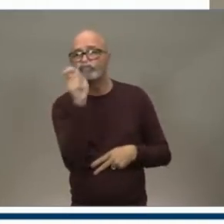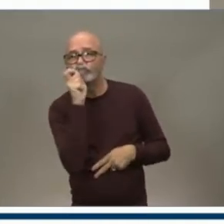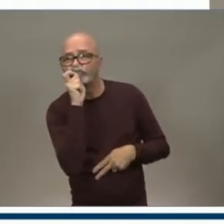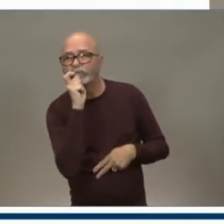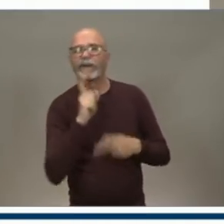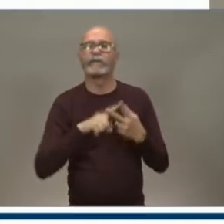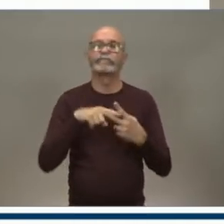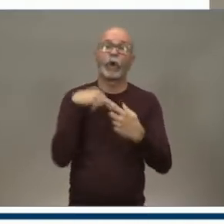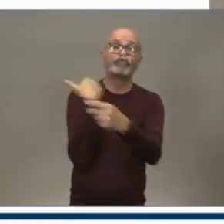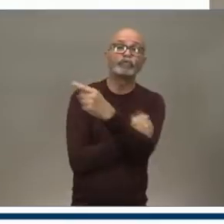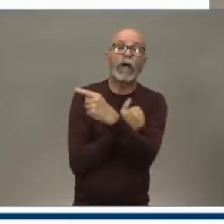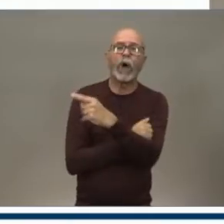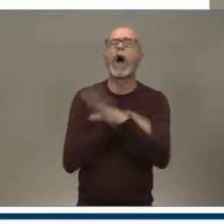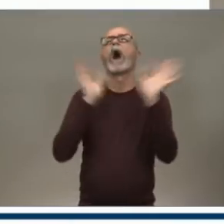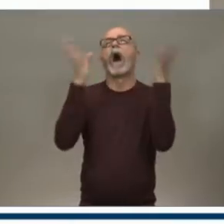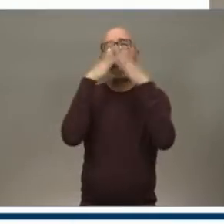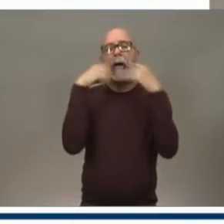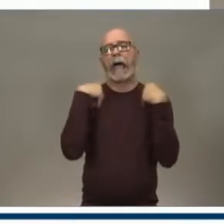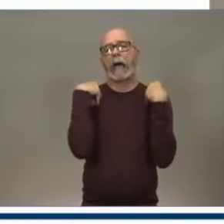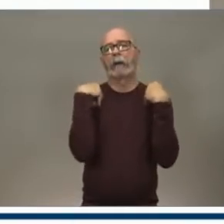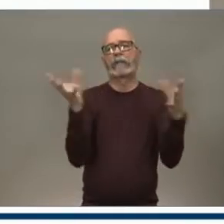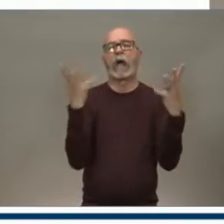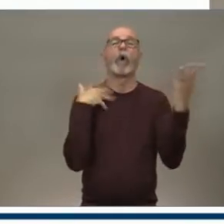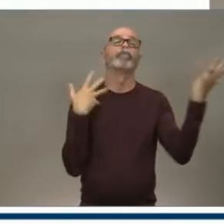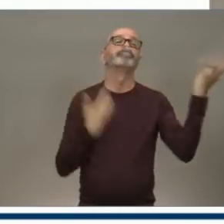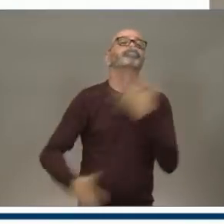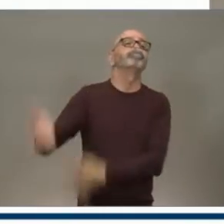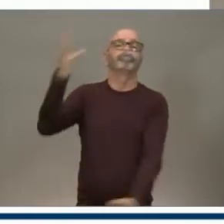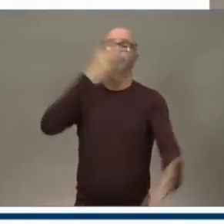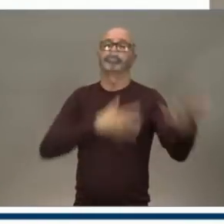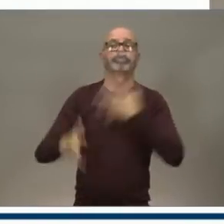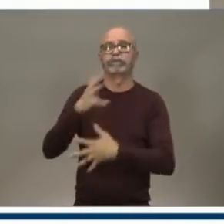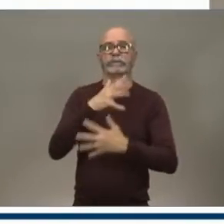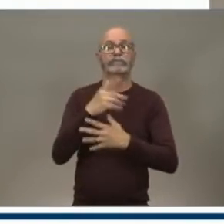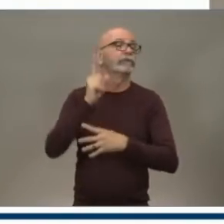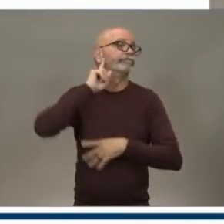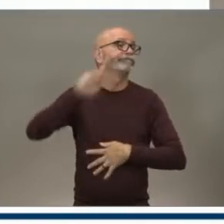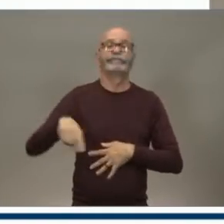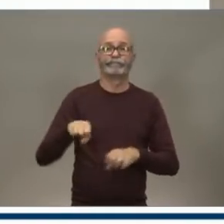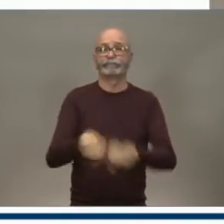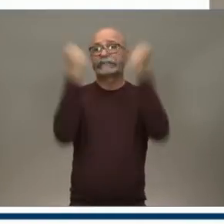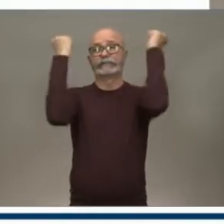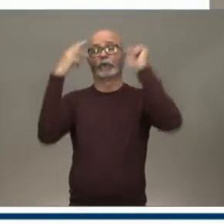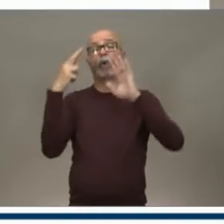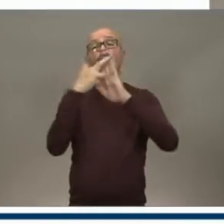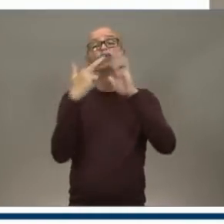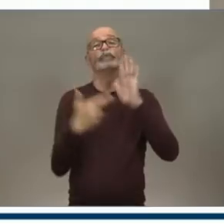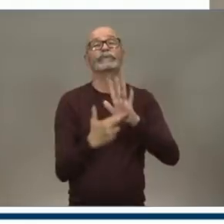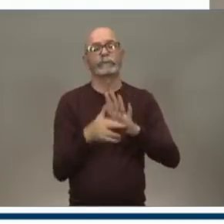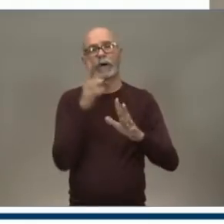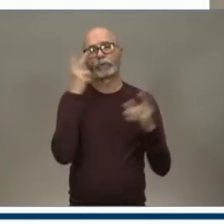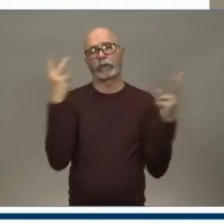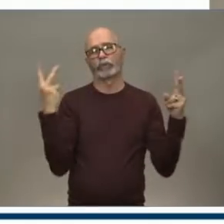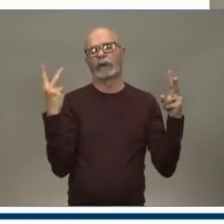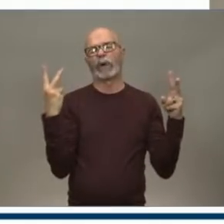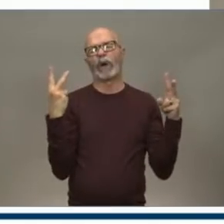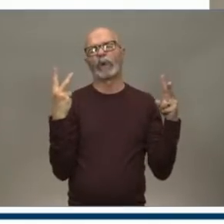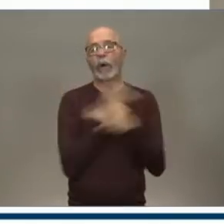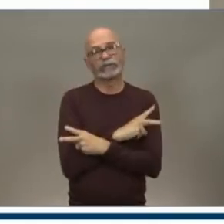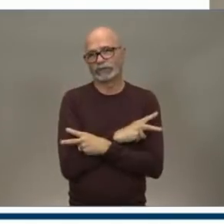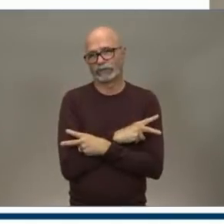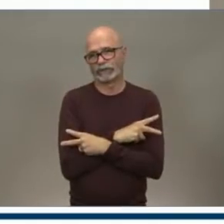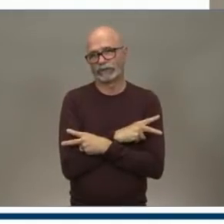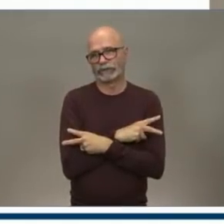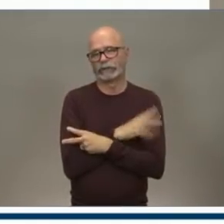you're going to follow the public health measures. So please keep that in mind when you're going out socializing and understanding the impact of substance